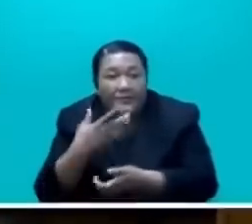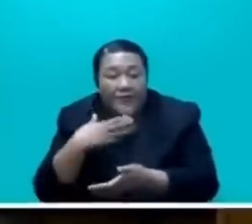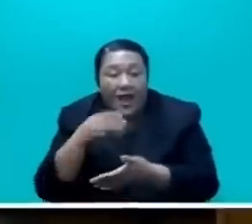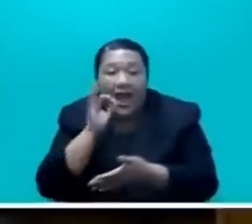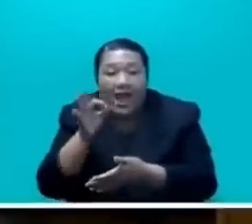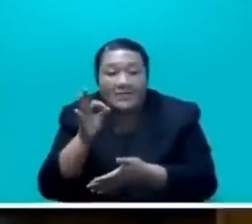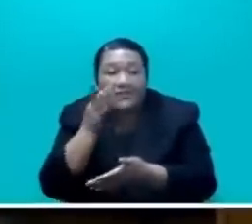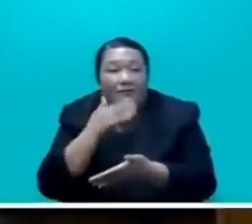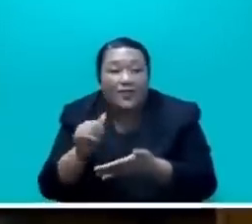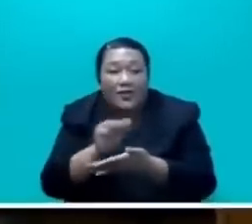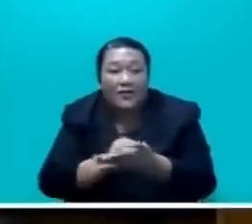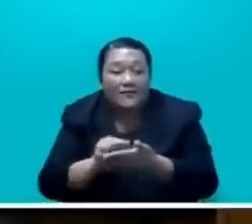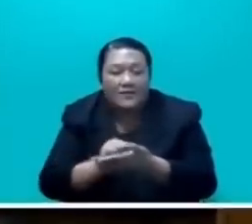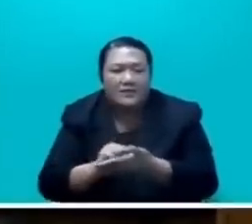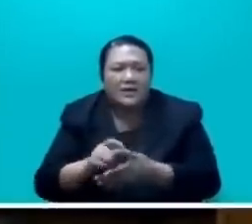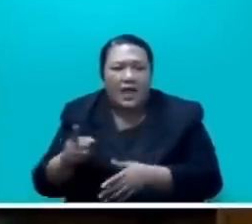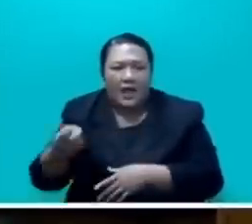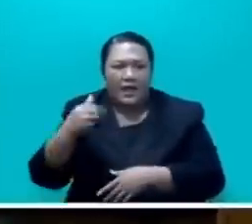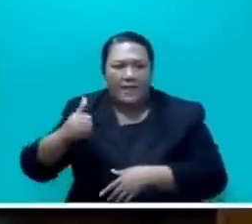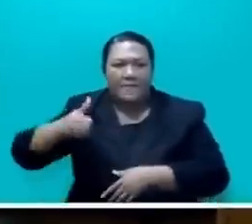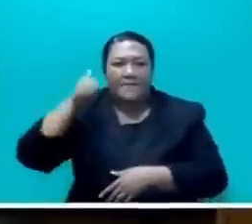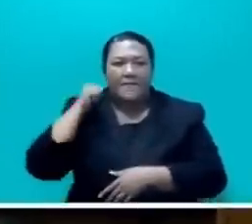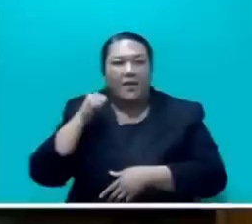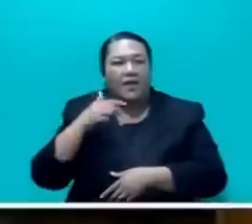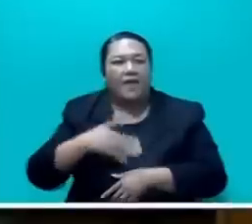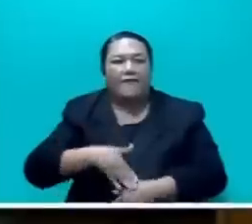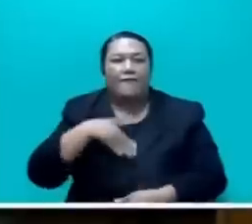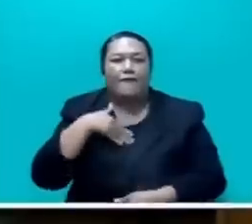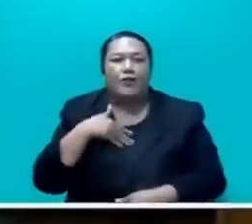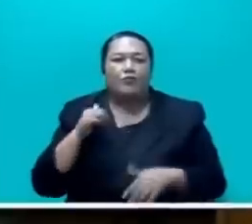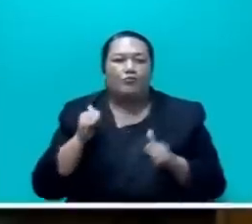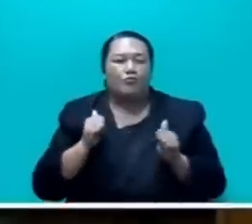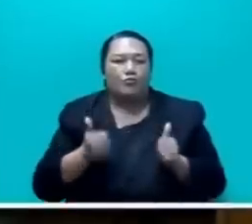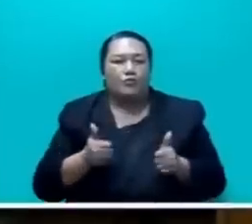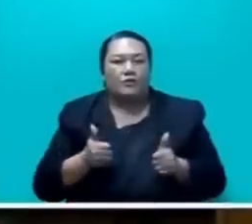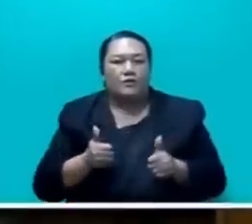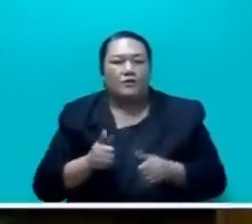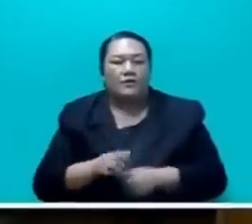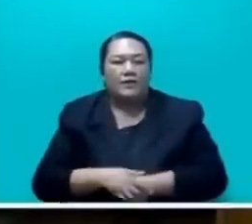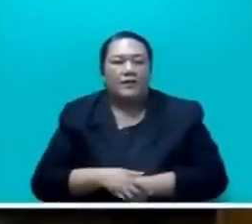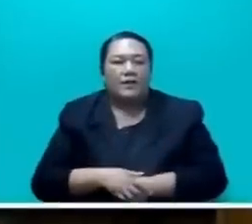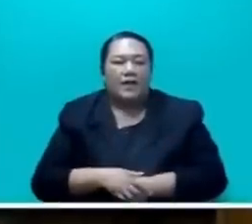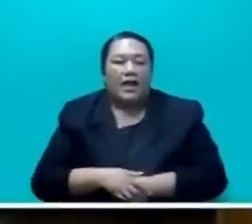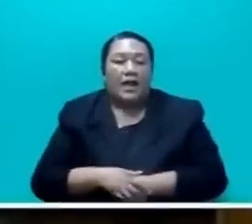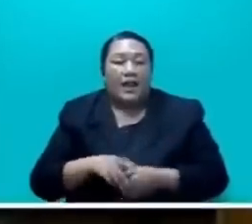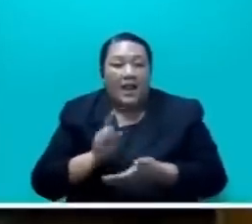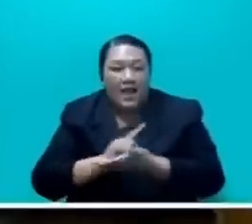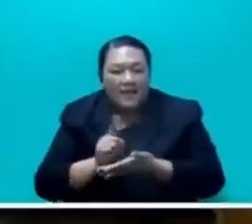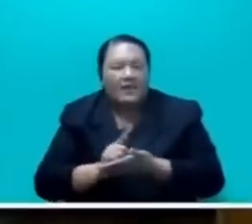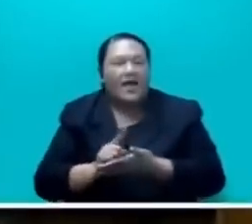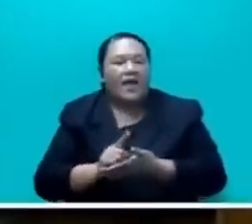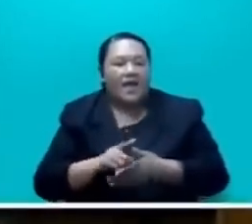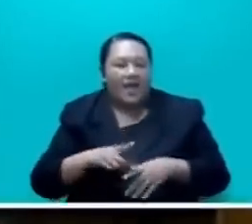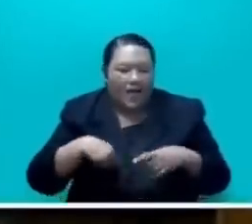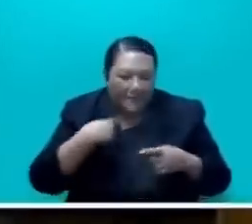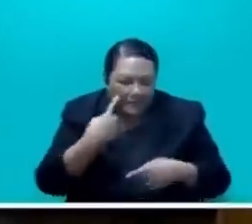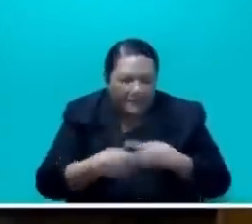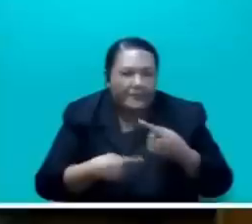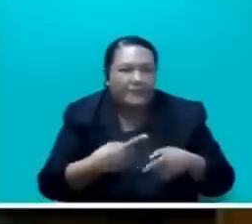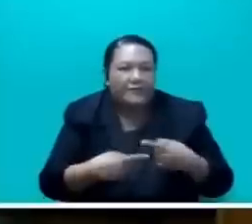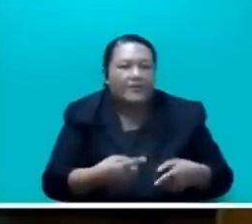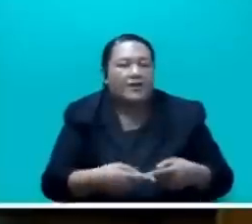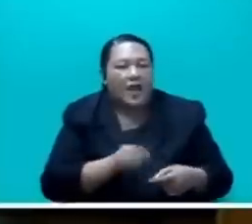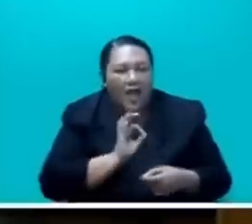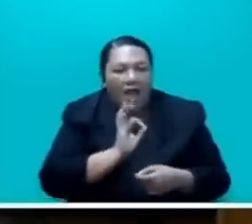And in the meantime, I went on apologizing to people until people, even after people told me, stop